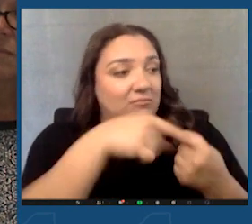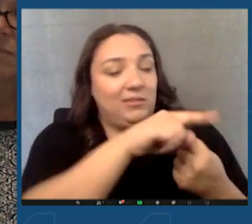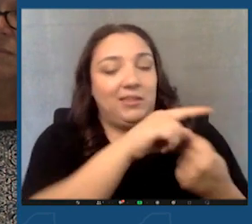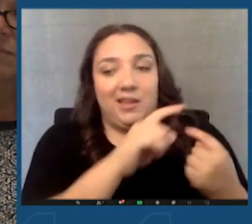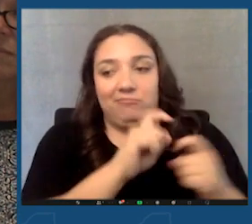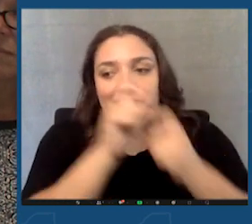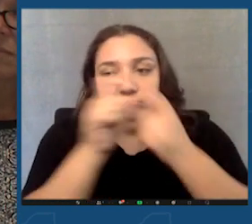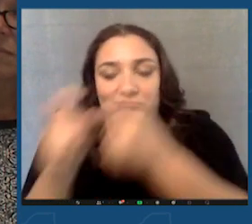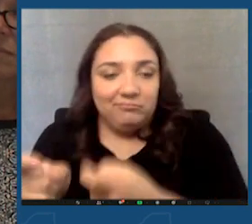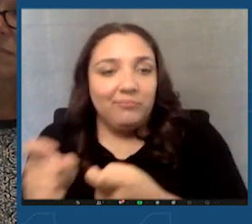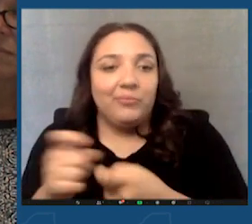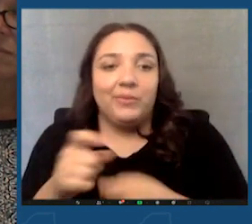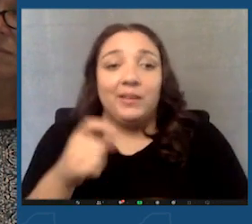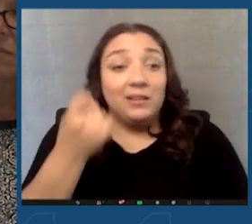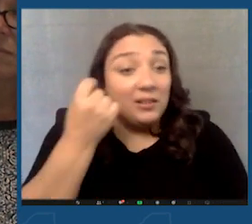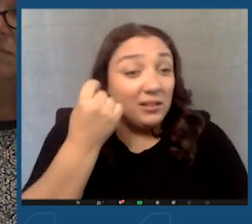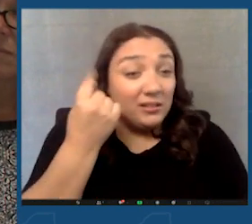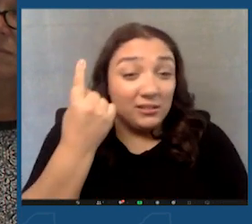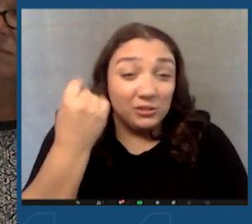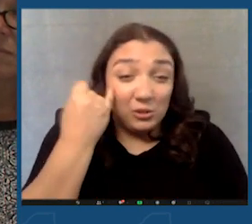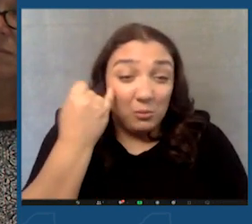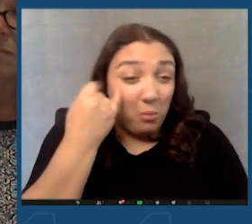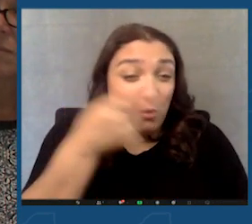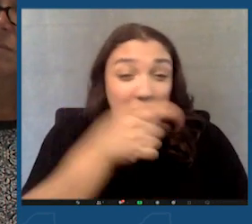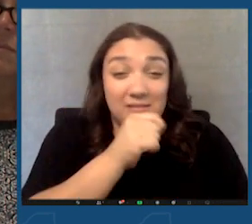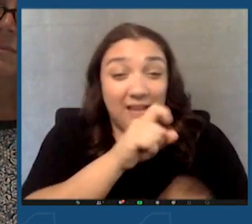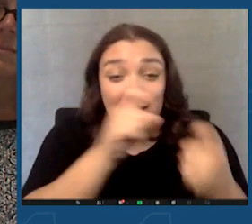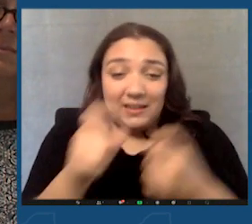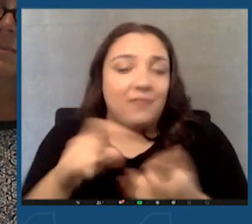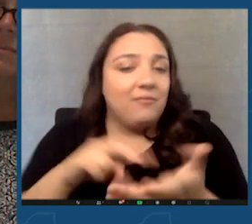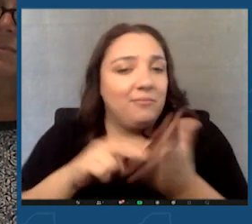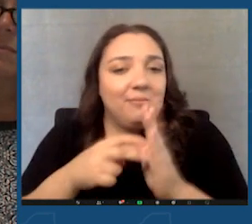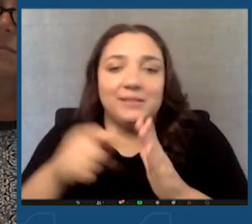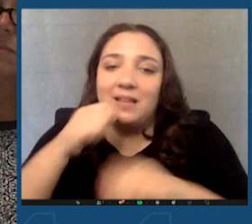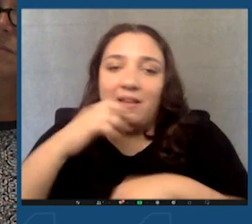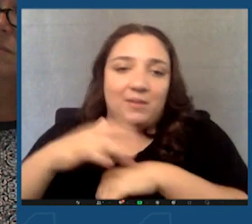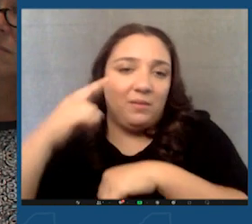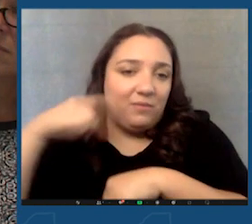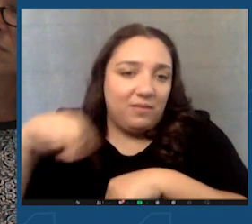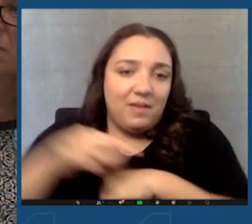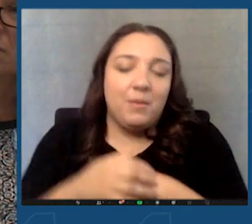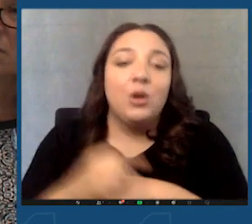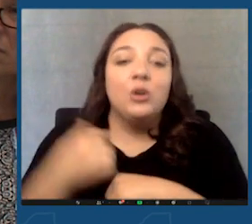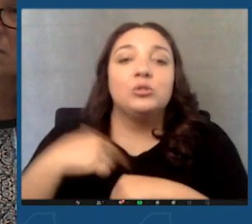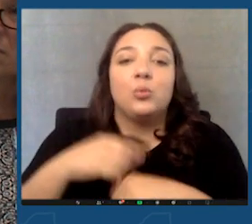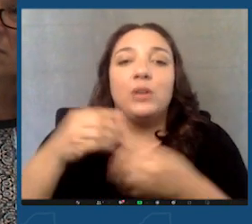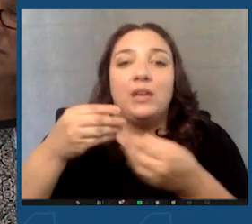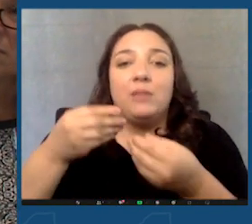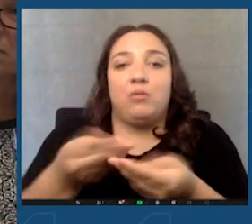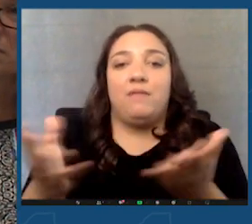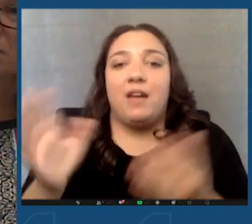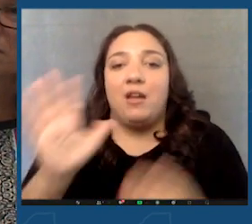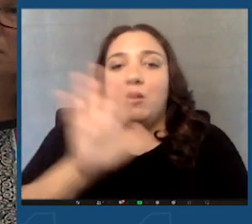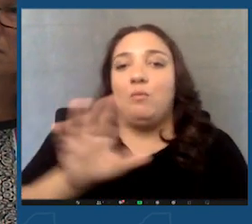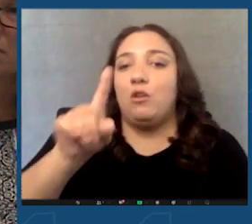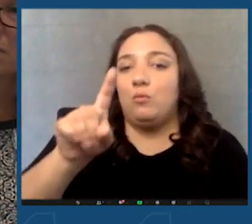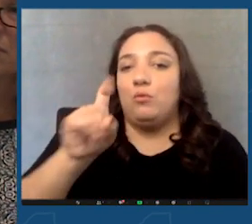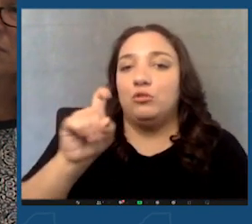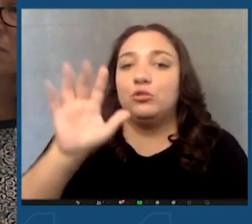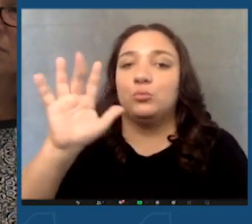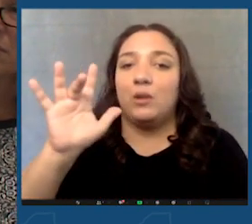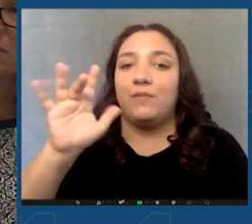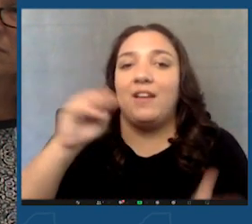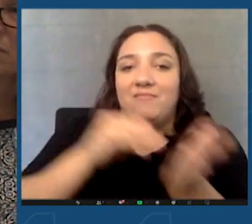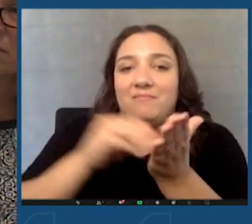them. So what we did in our budget was provide an additional $125 million to